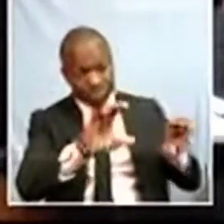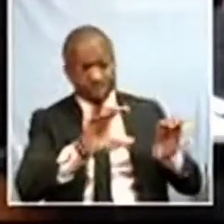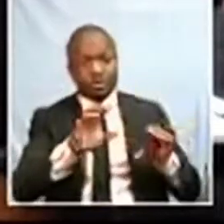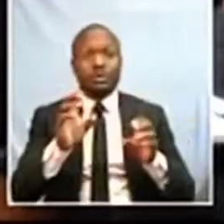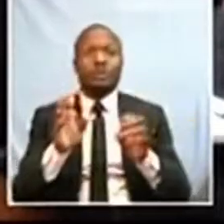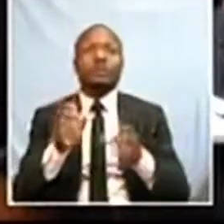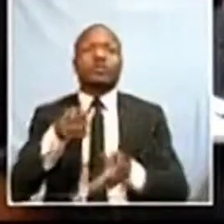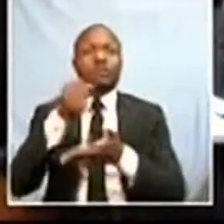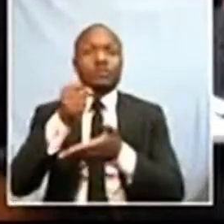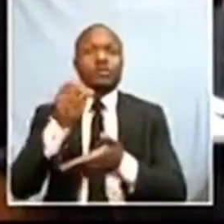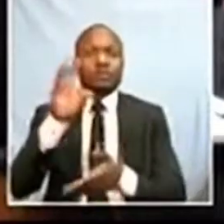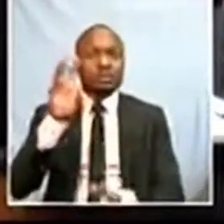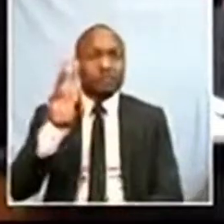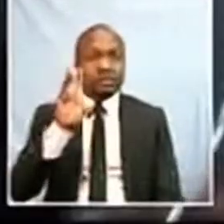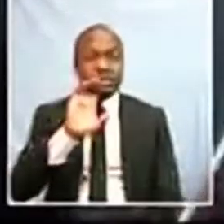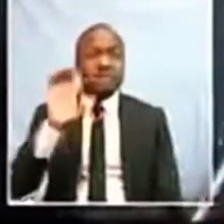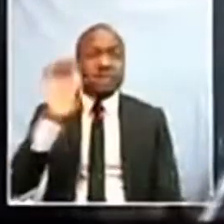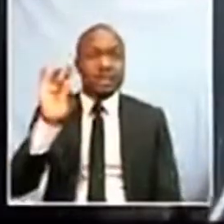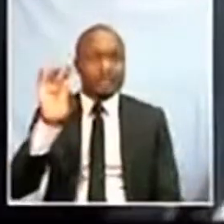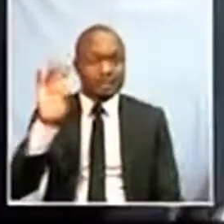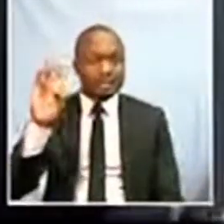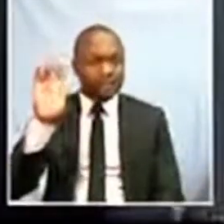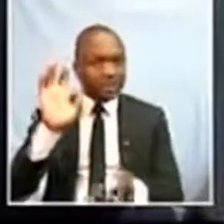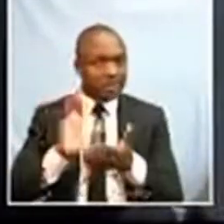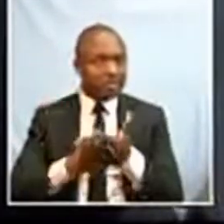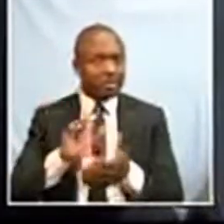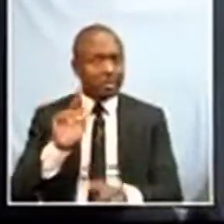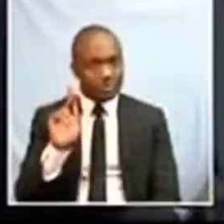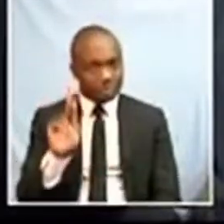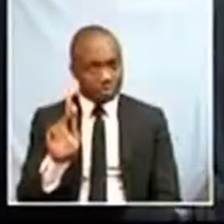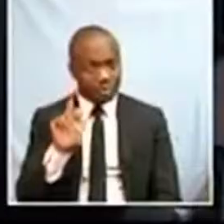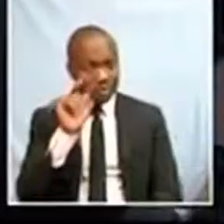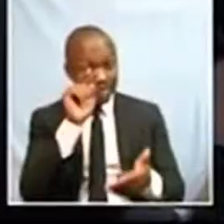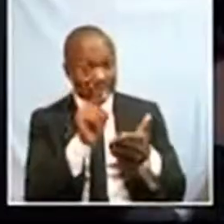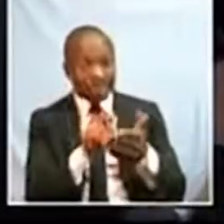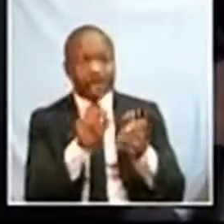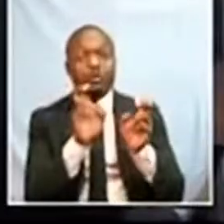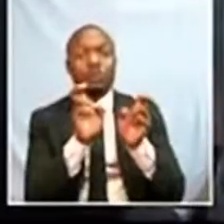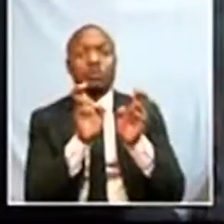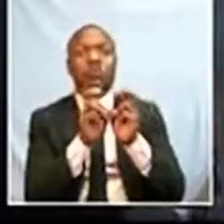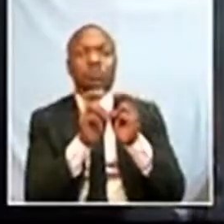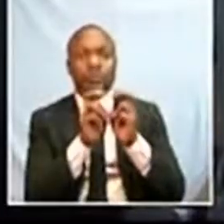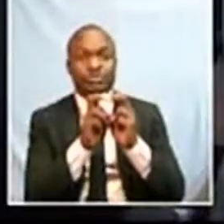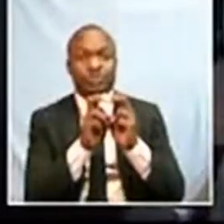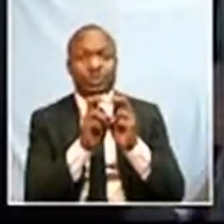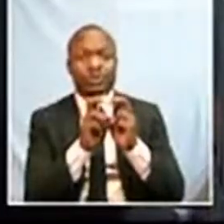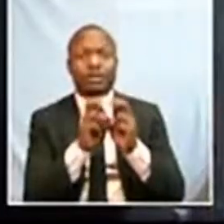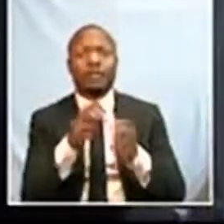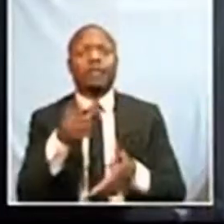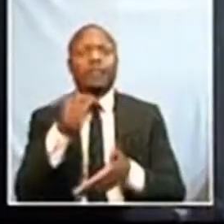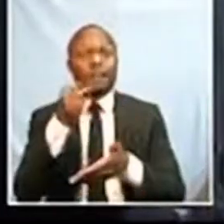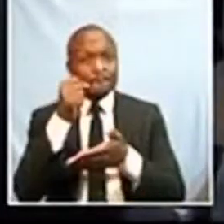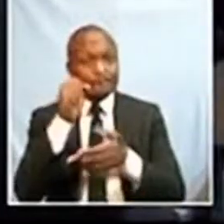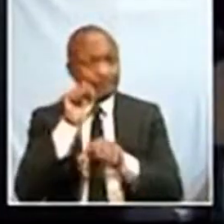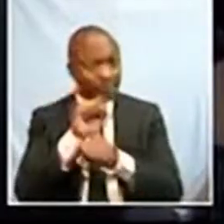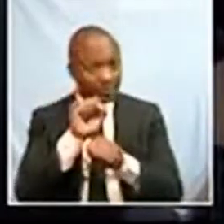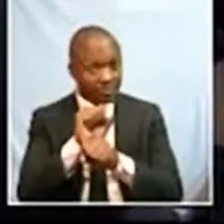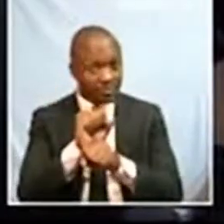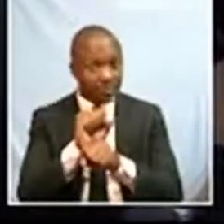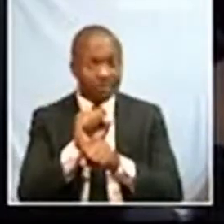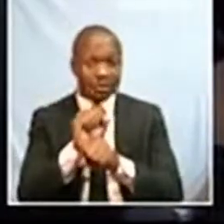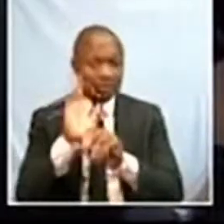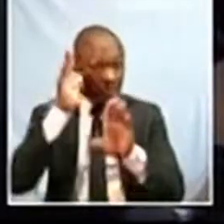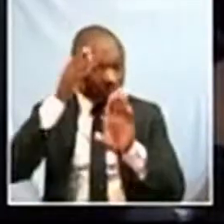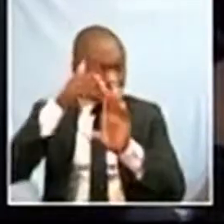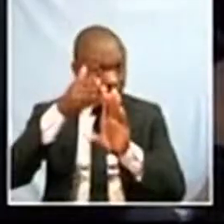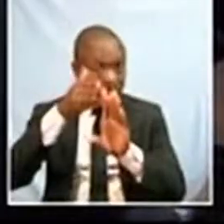sum of 687,000 kwacha. So this contract the scope of work was only dormitory block,